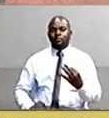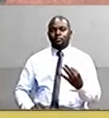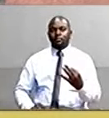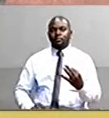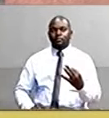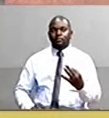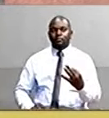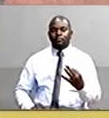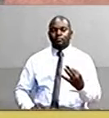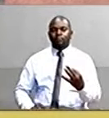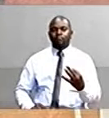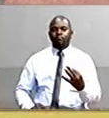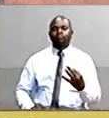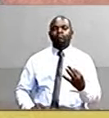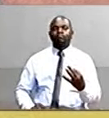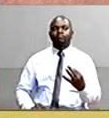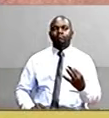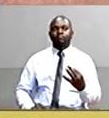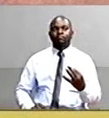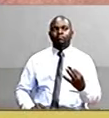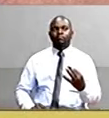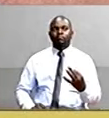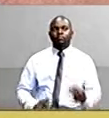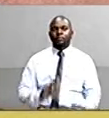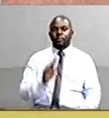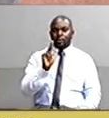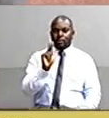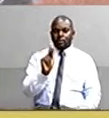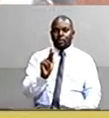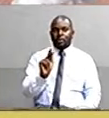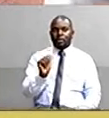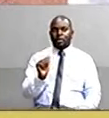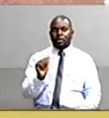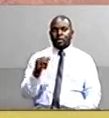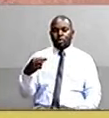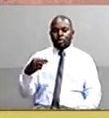Then we had to drive to Kagogo.